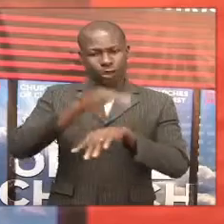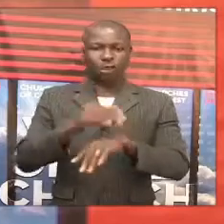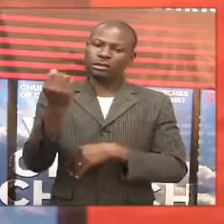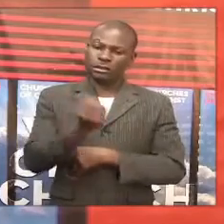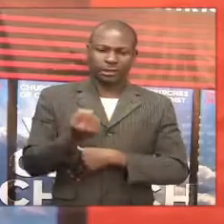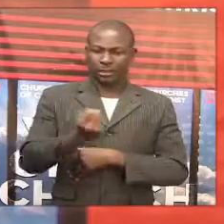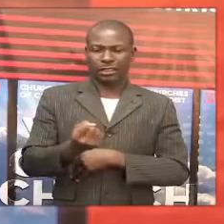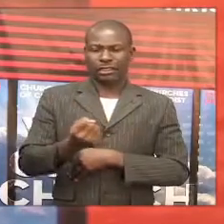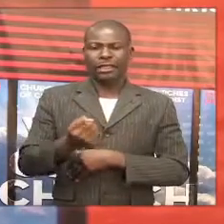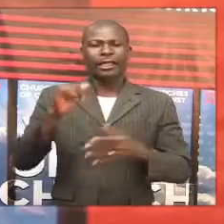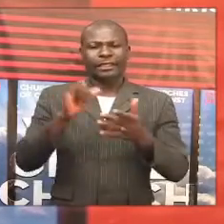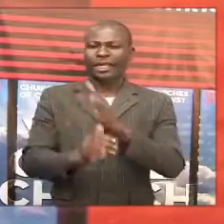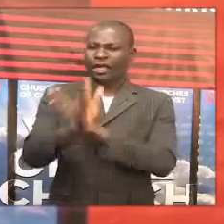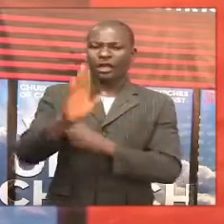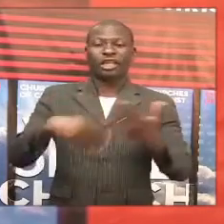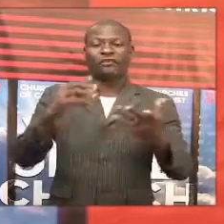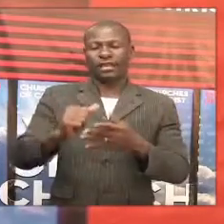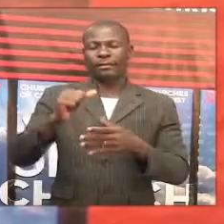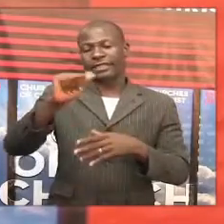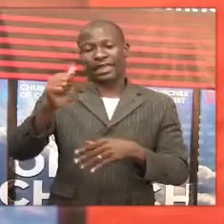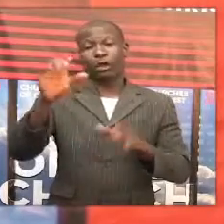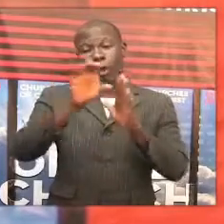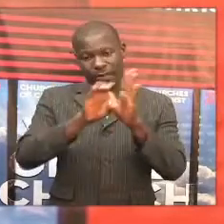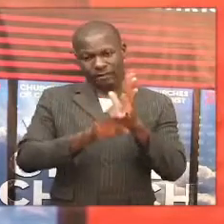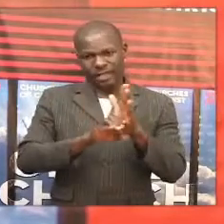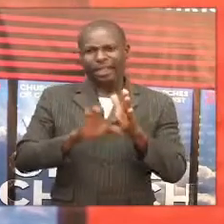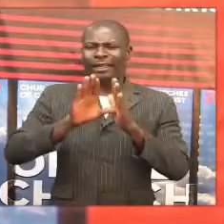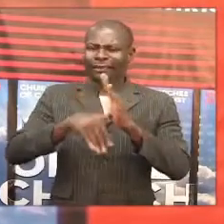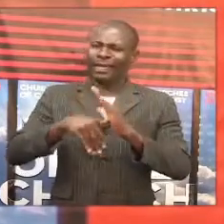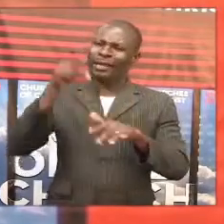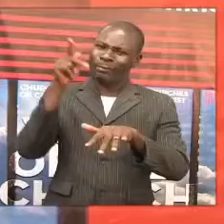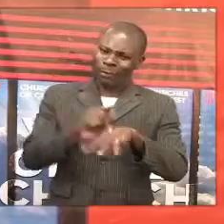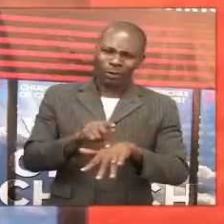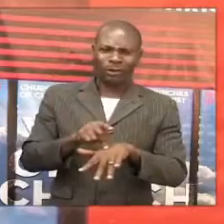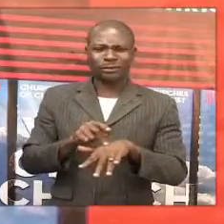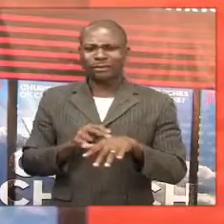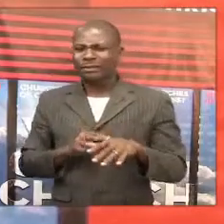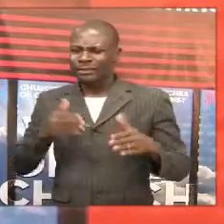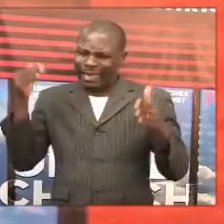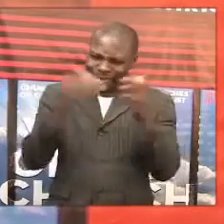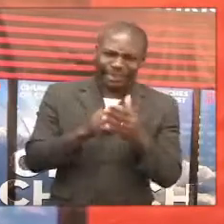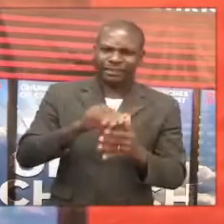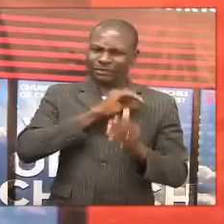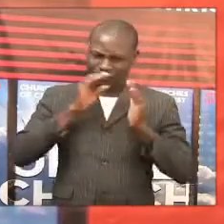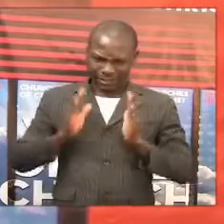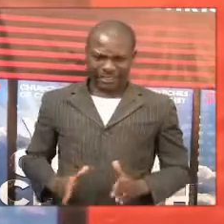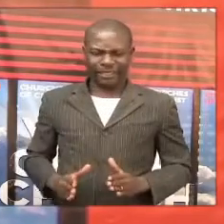awrade de mransem du ne ho so ma o muni mu. Ana all persecute Christians. Abano da ade